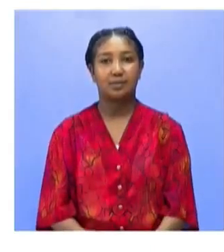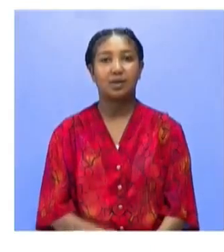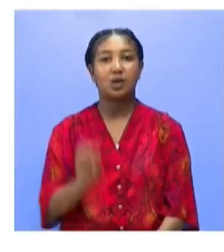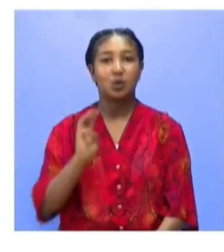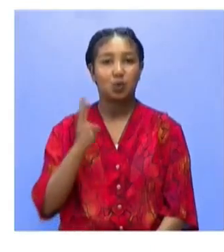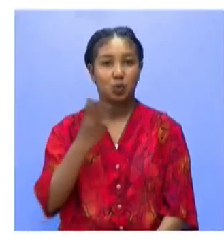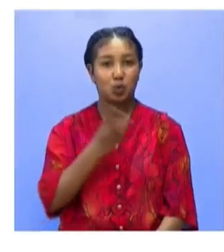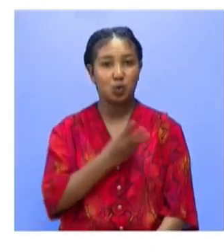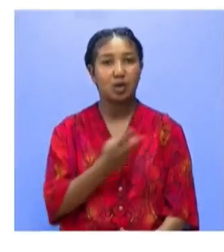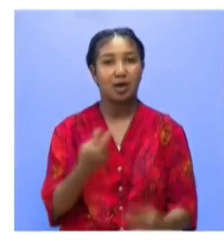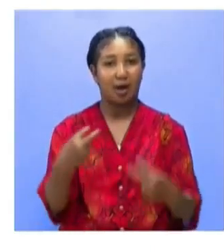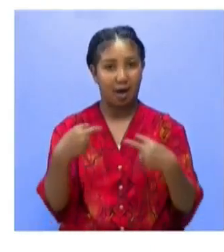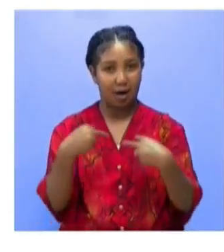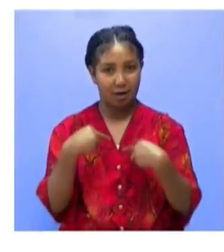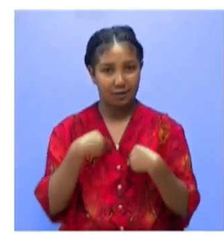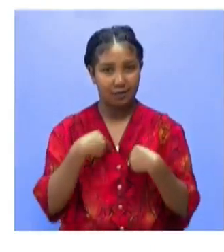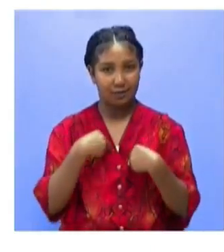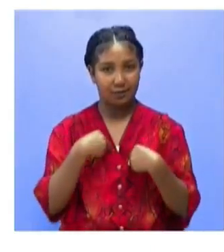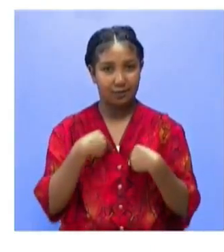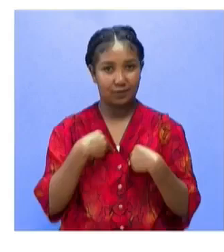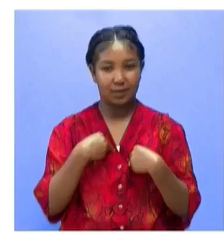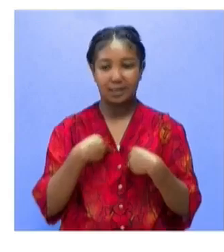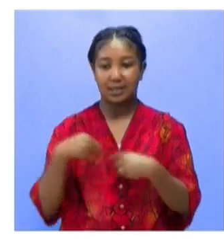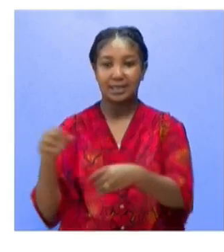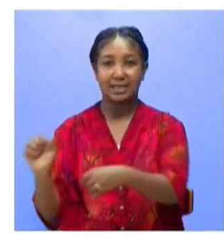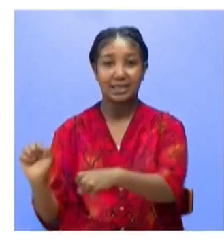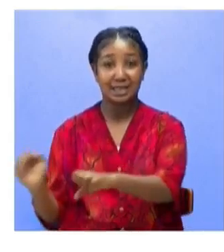we have cleaned